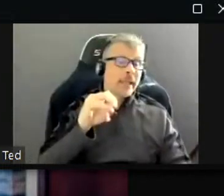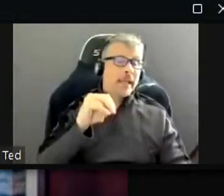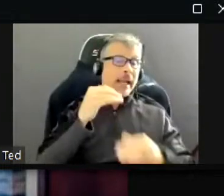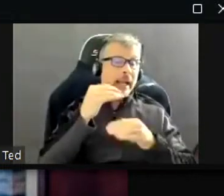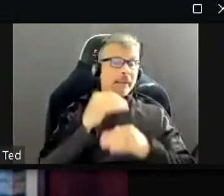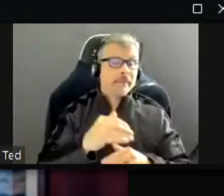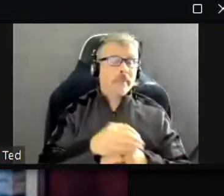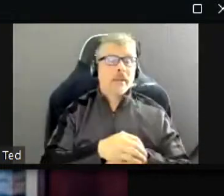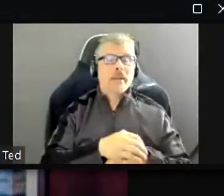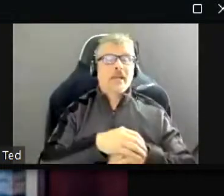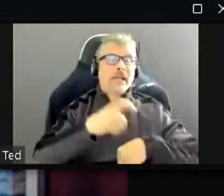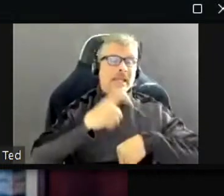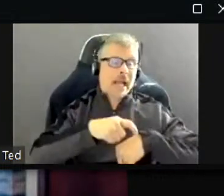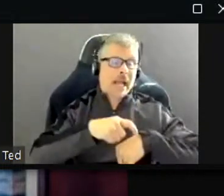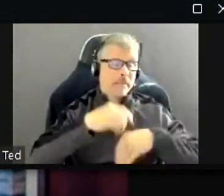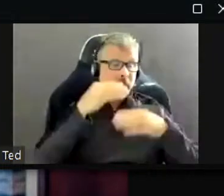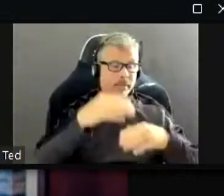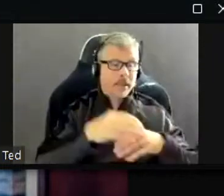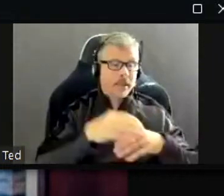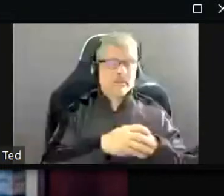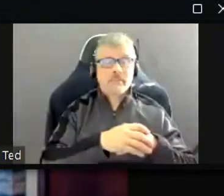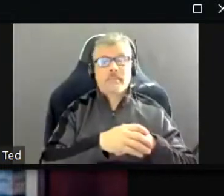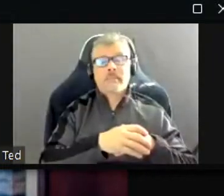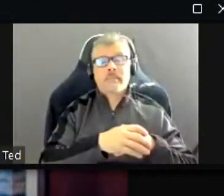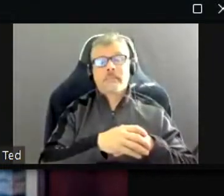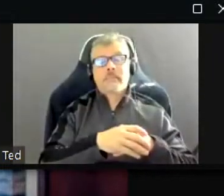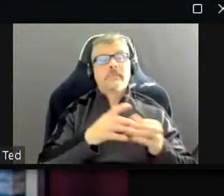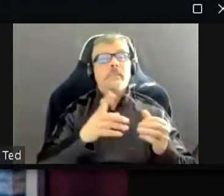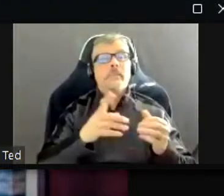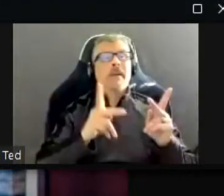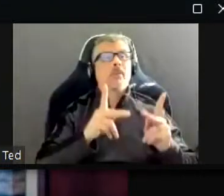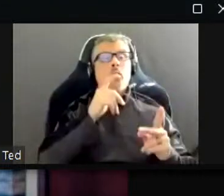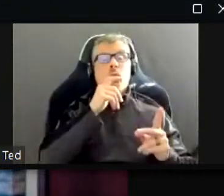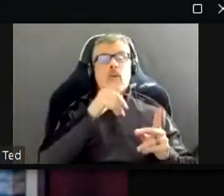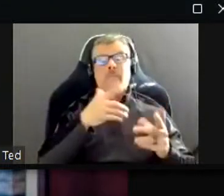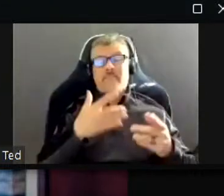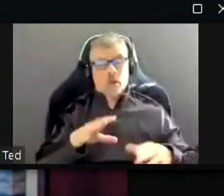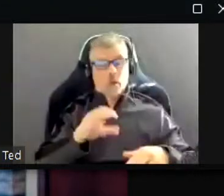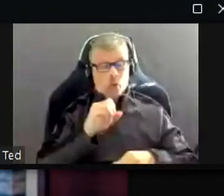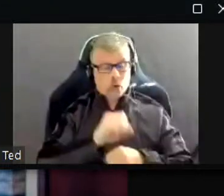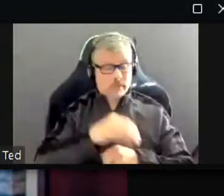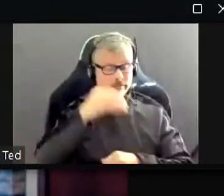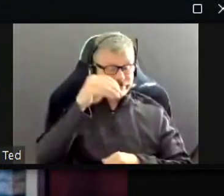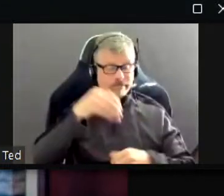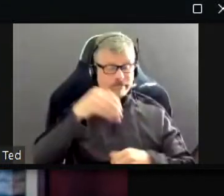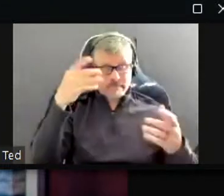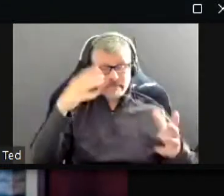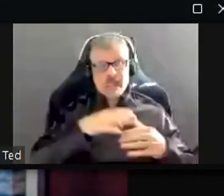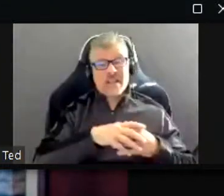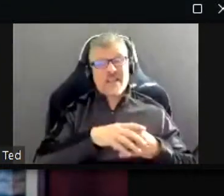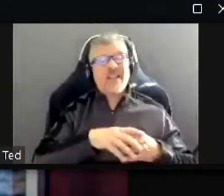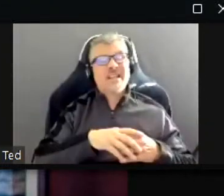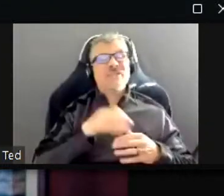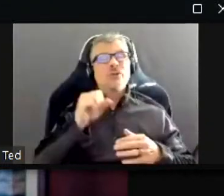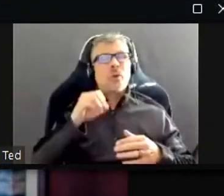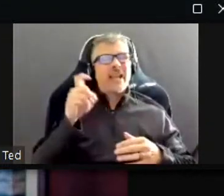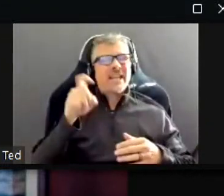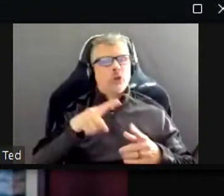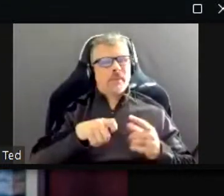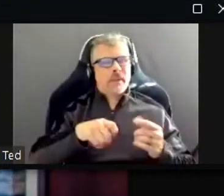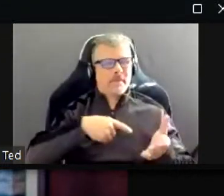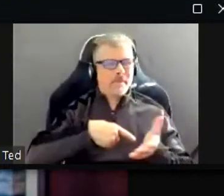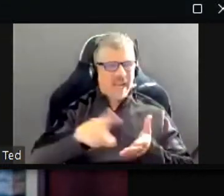people that believe outside of their workday that they should be compensated to sharpen their skill